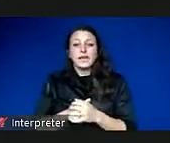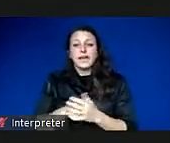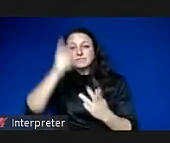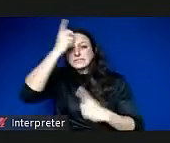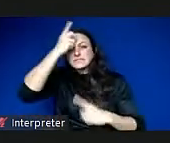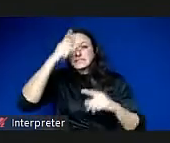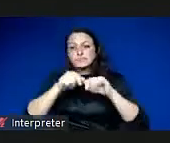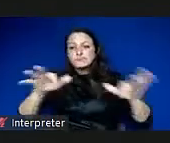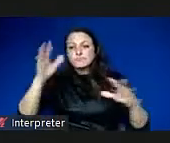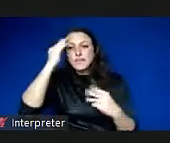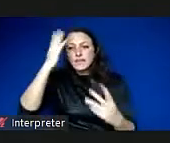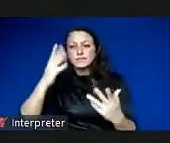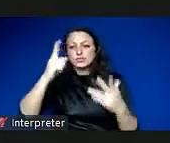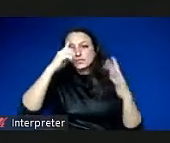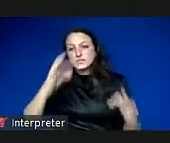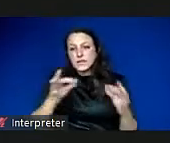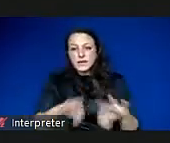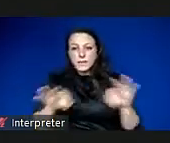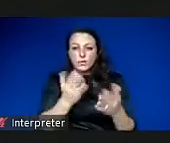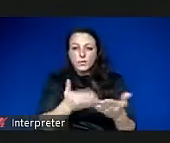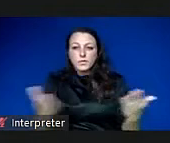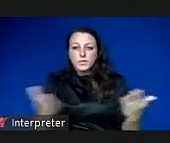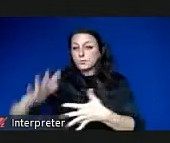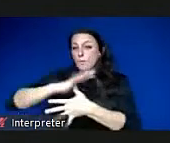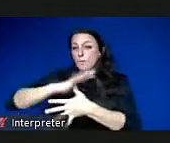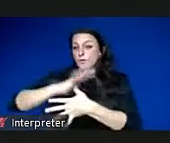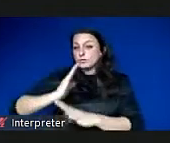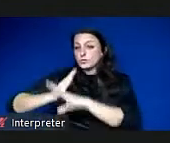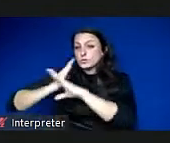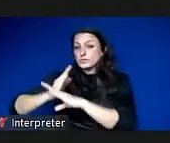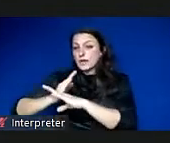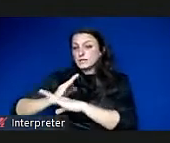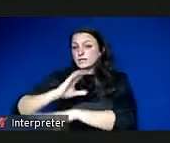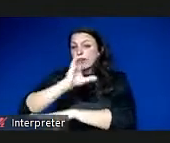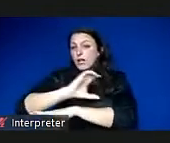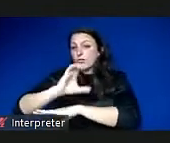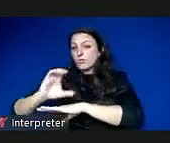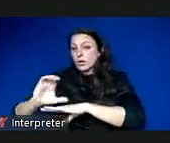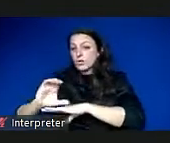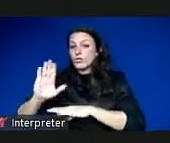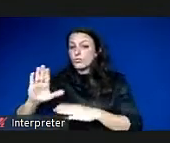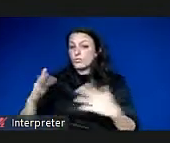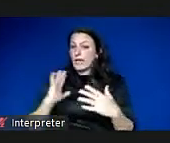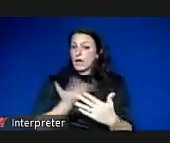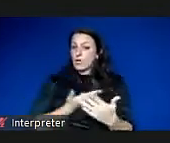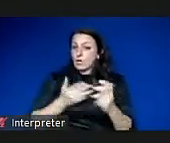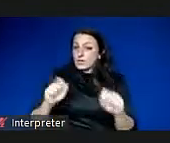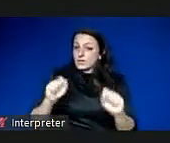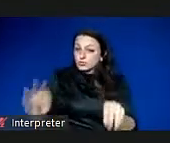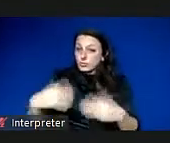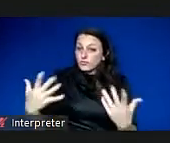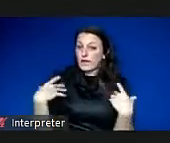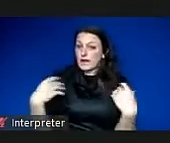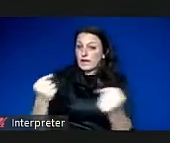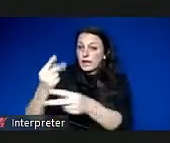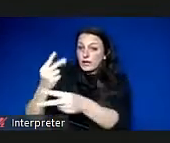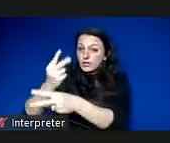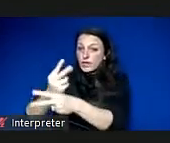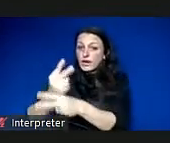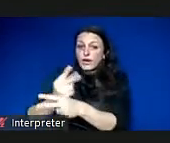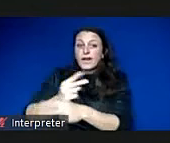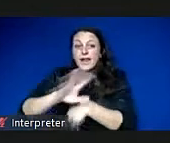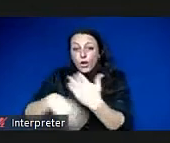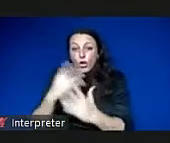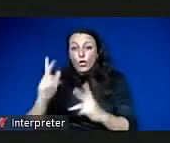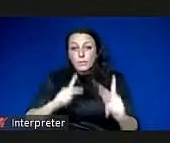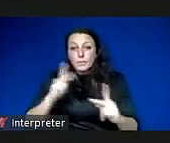including around our primary goal to protect Colorado's healthcare capacity and ensure that all Coloradans with COVID-19